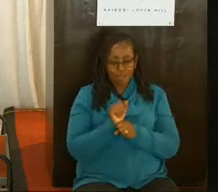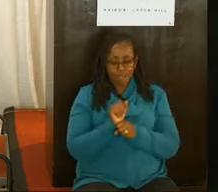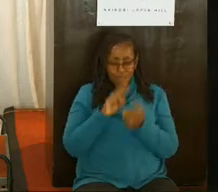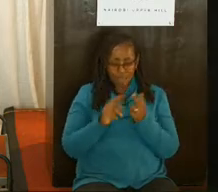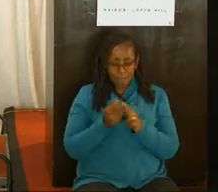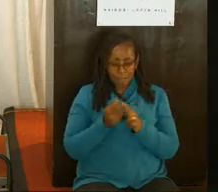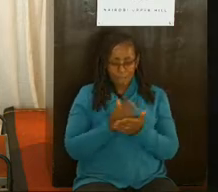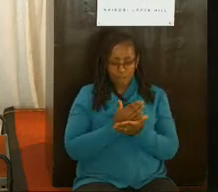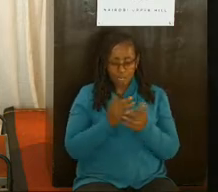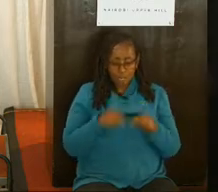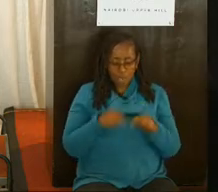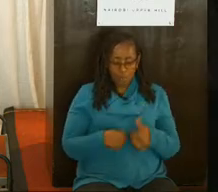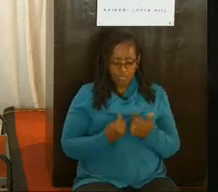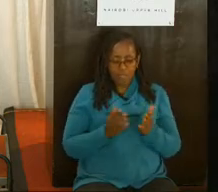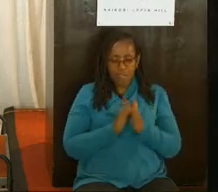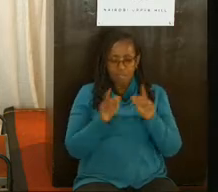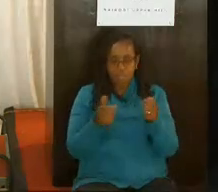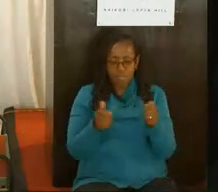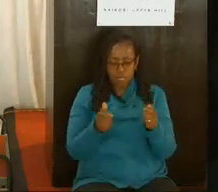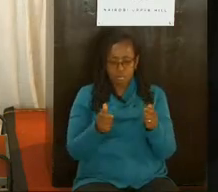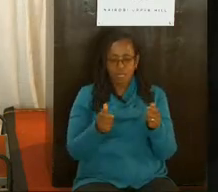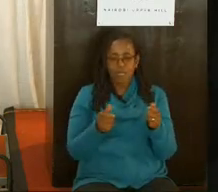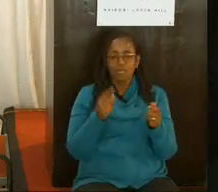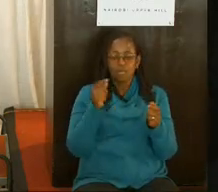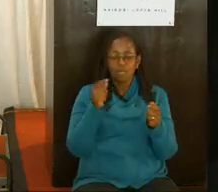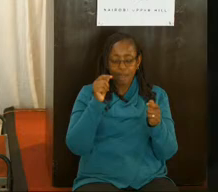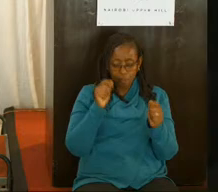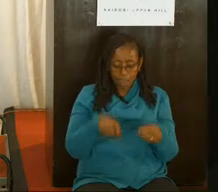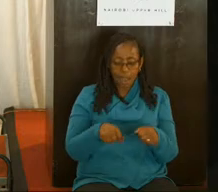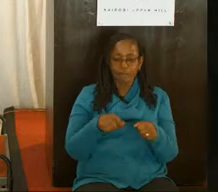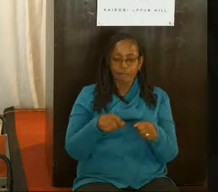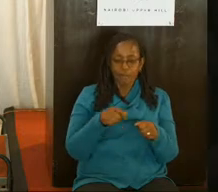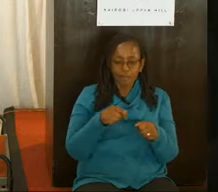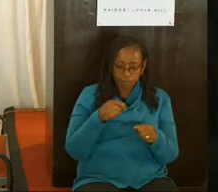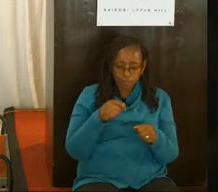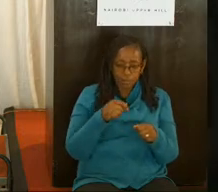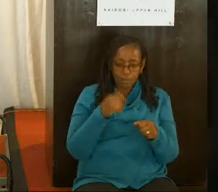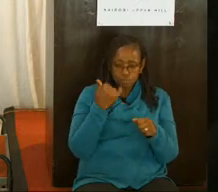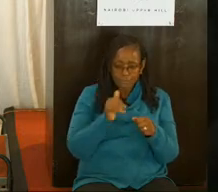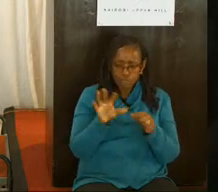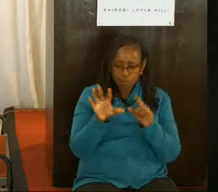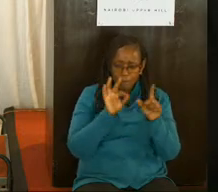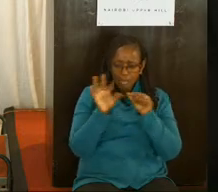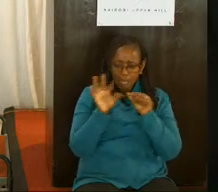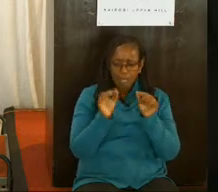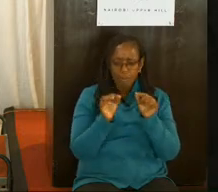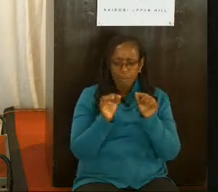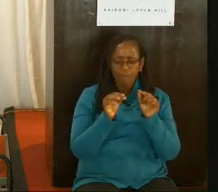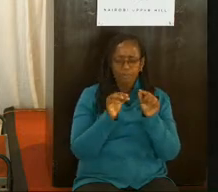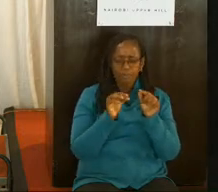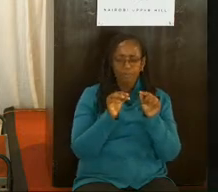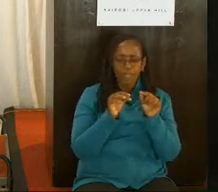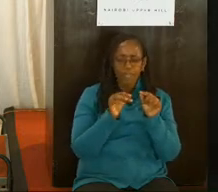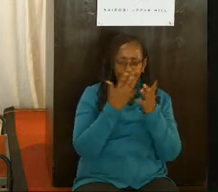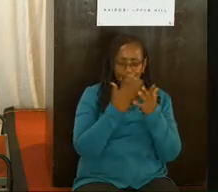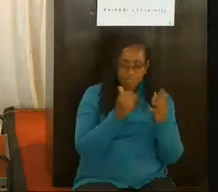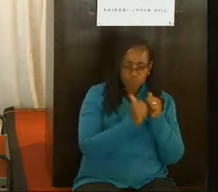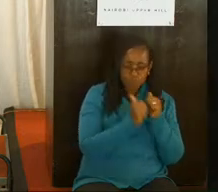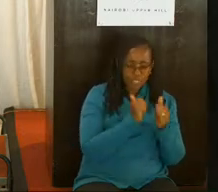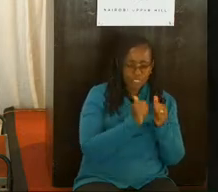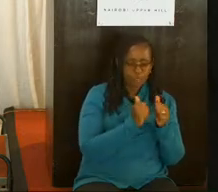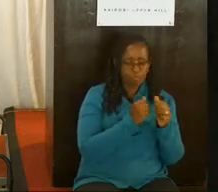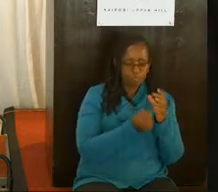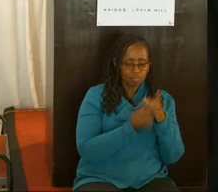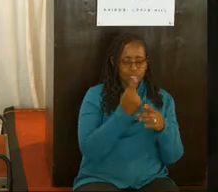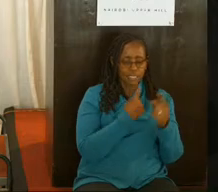perhaps ourselves and the media will do well here to highlight so that what comes across for debate and discussion across the